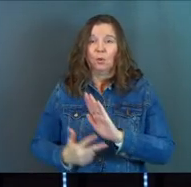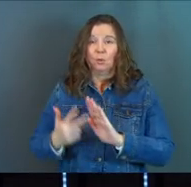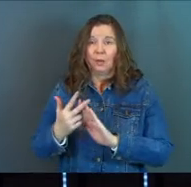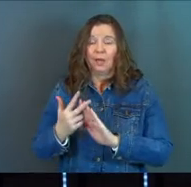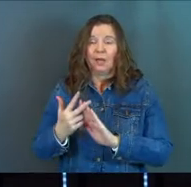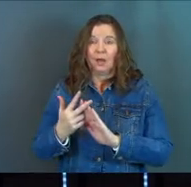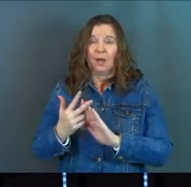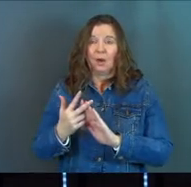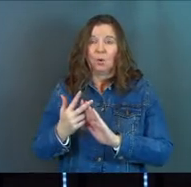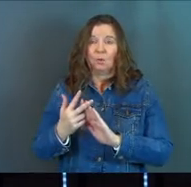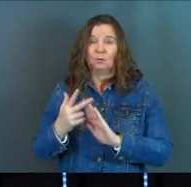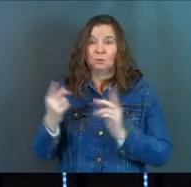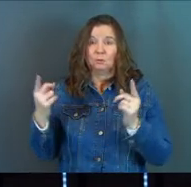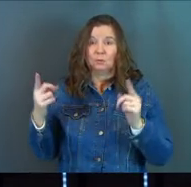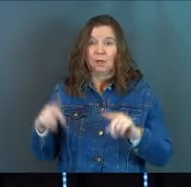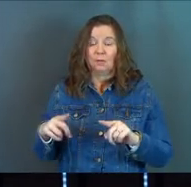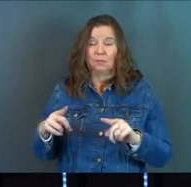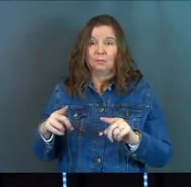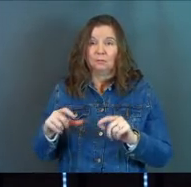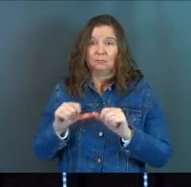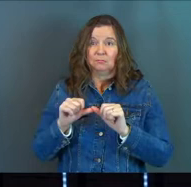3 hours are about to go by.